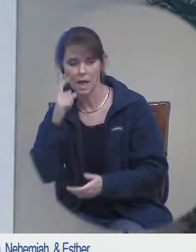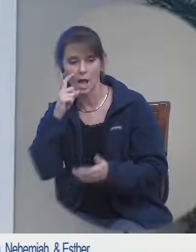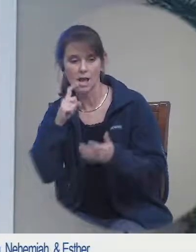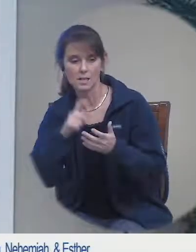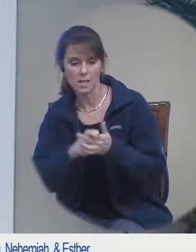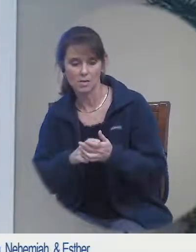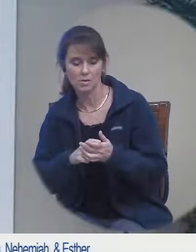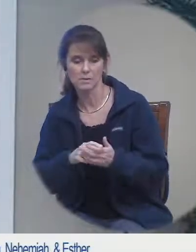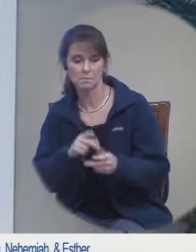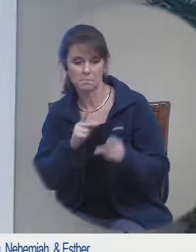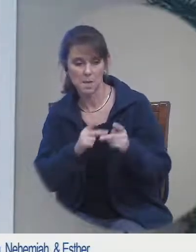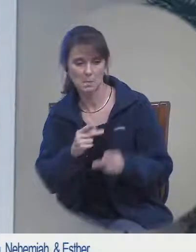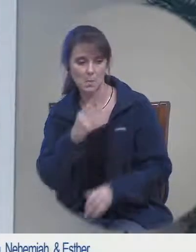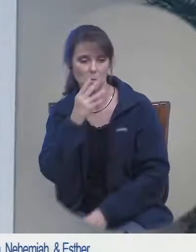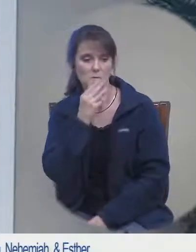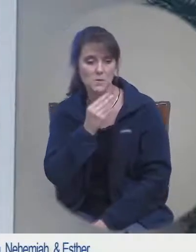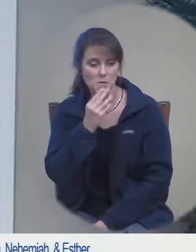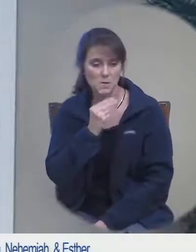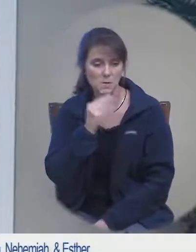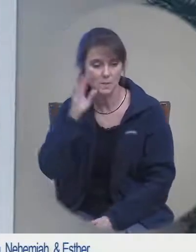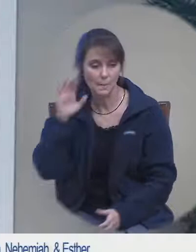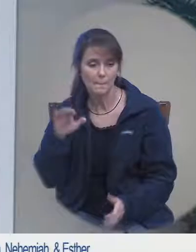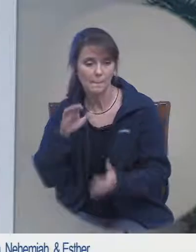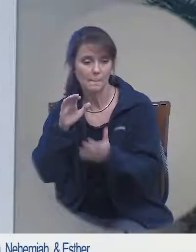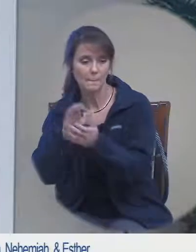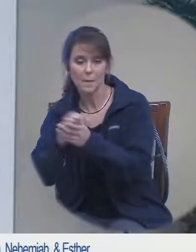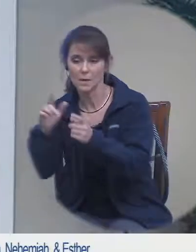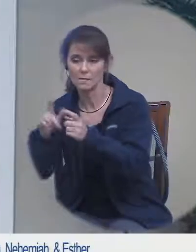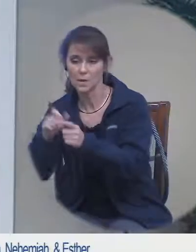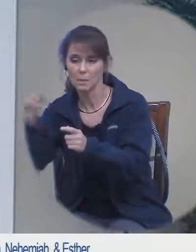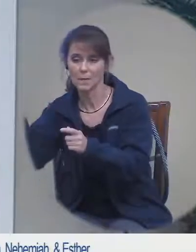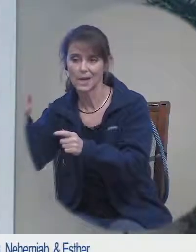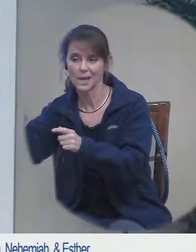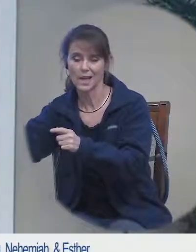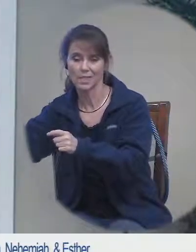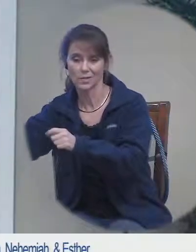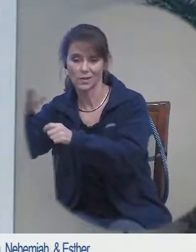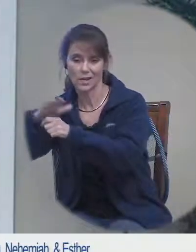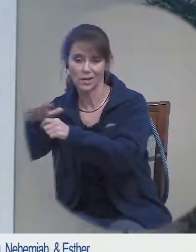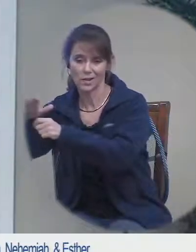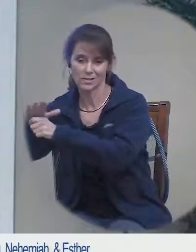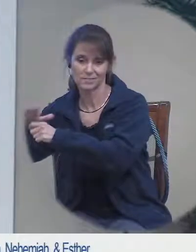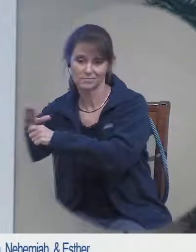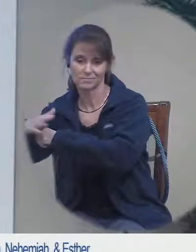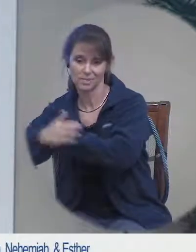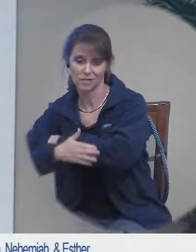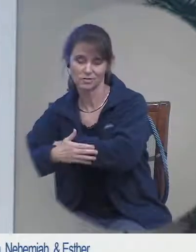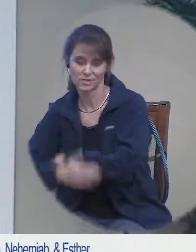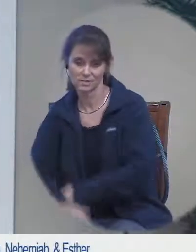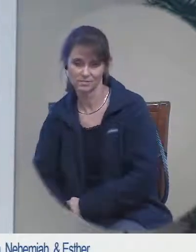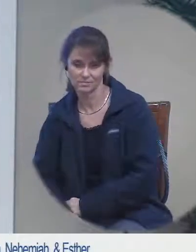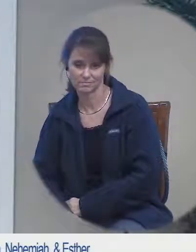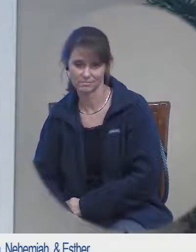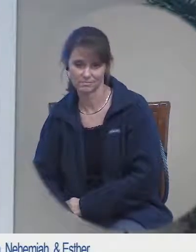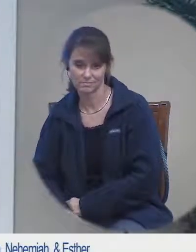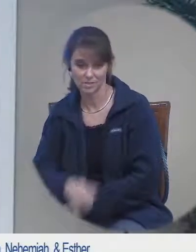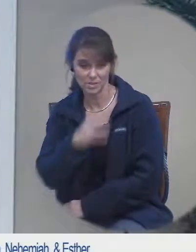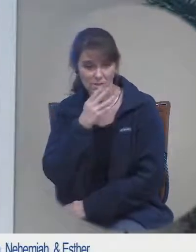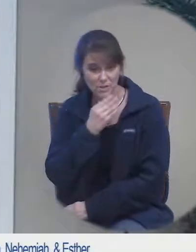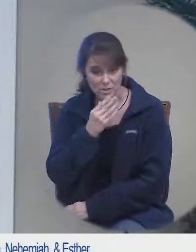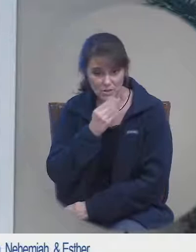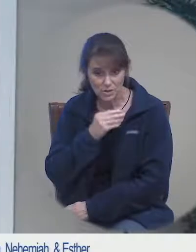Ashdod, Ammon, and Moab. And my understanding of this text is these were not only Jews within Jerusalem,